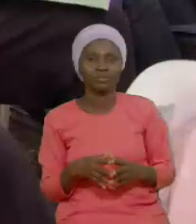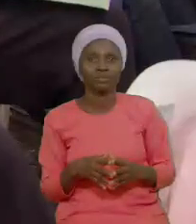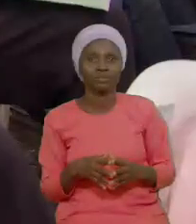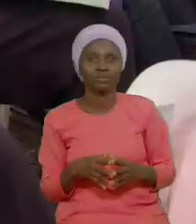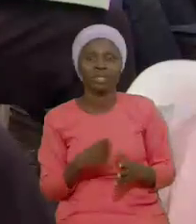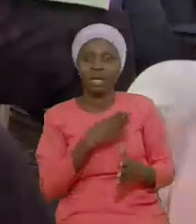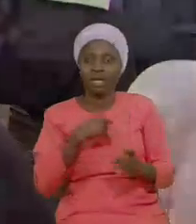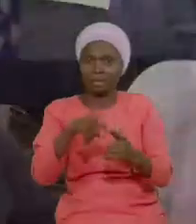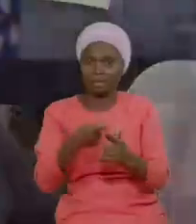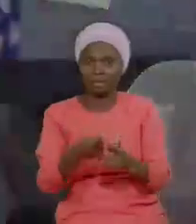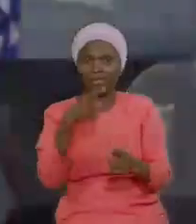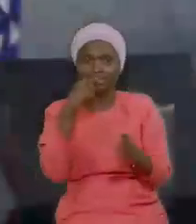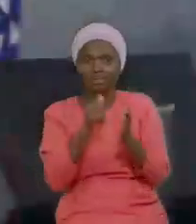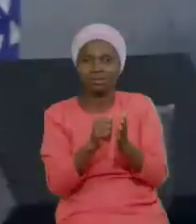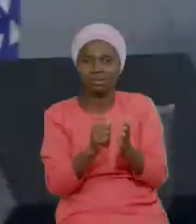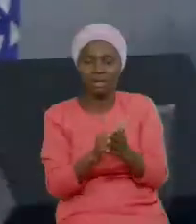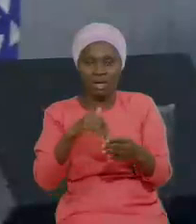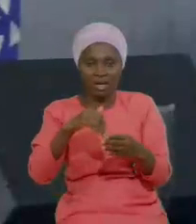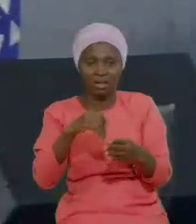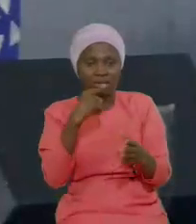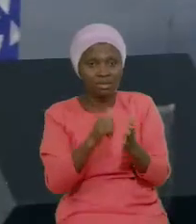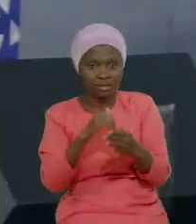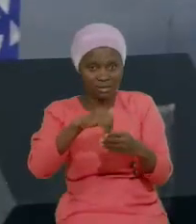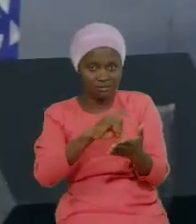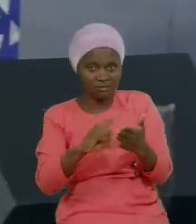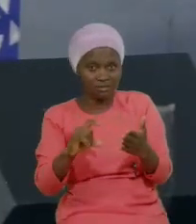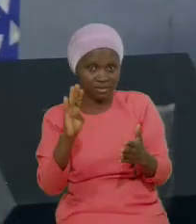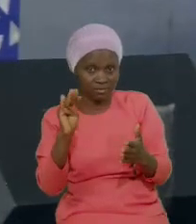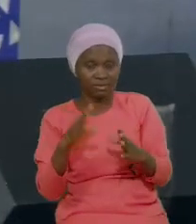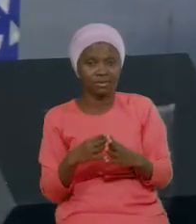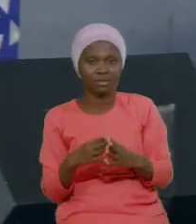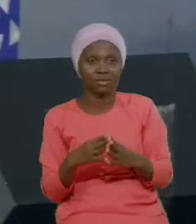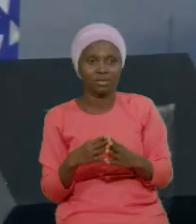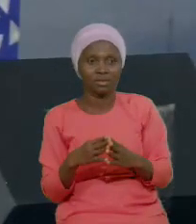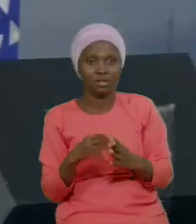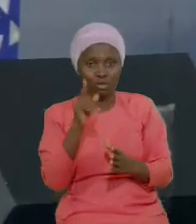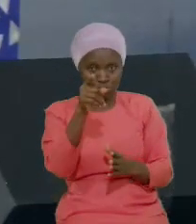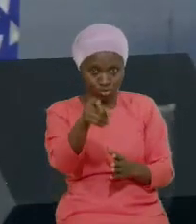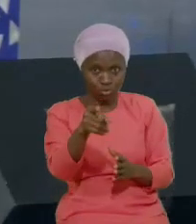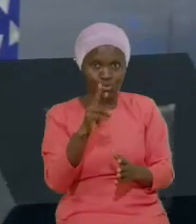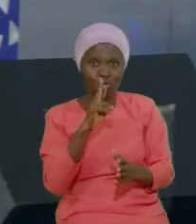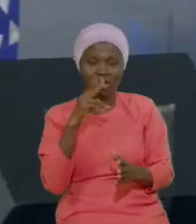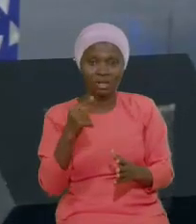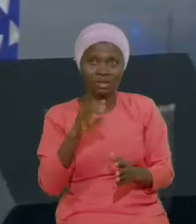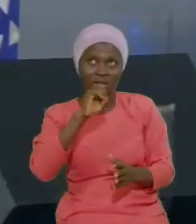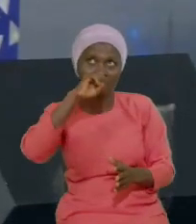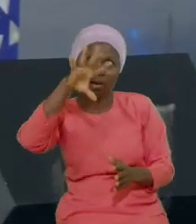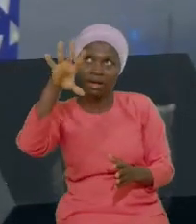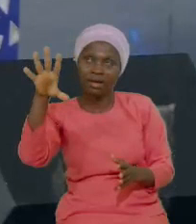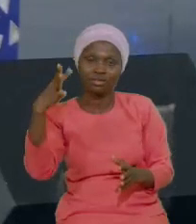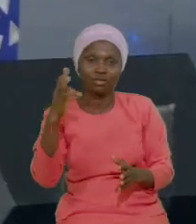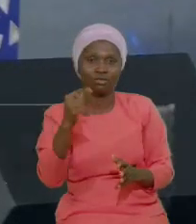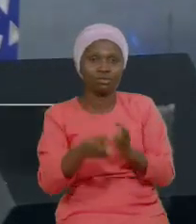And then it says in verse 14. In verse 14 it says, ye are the light of the world.